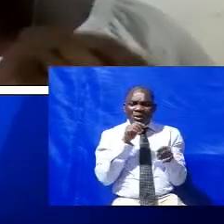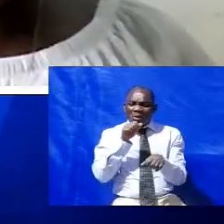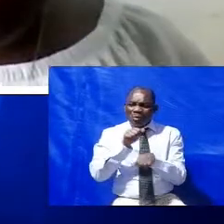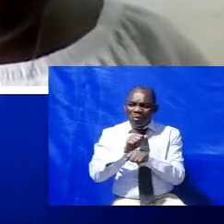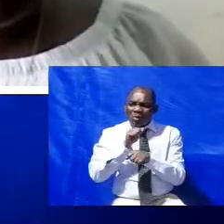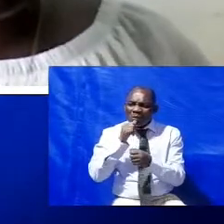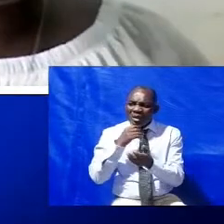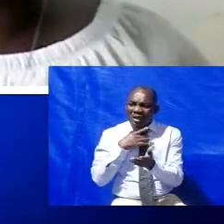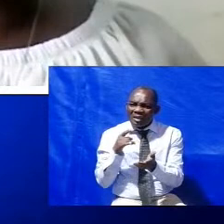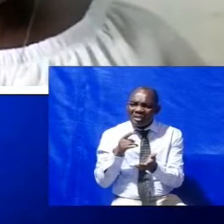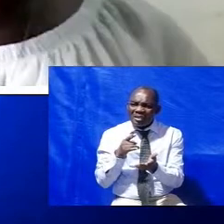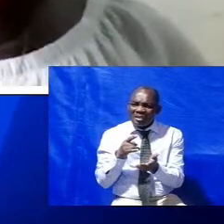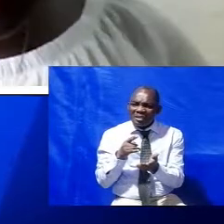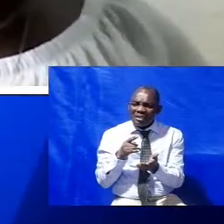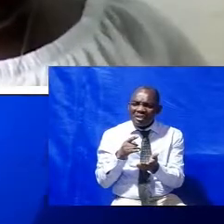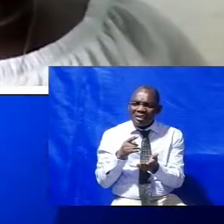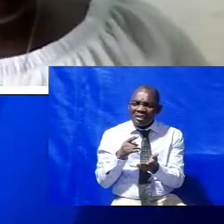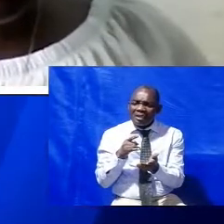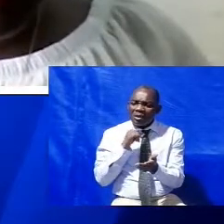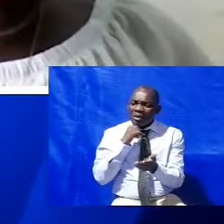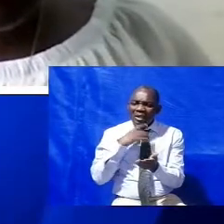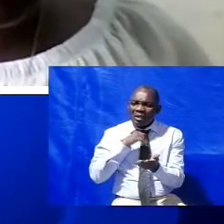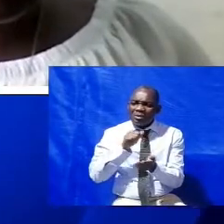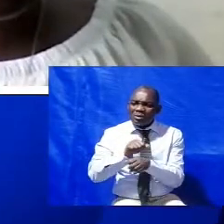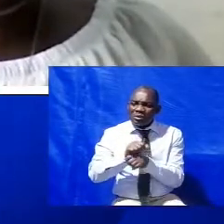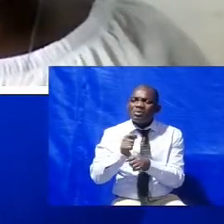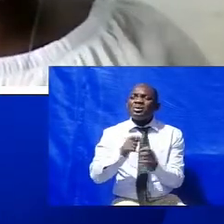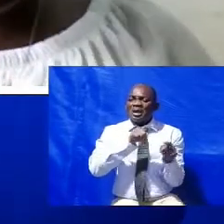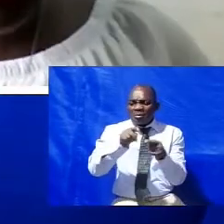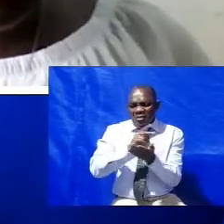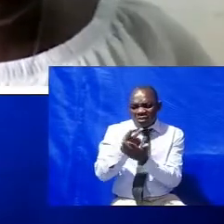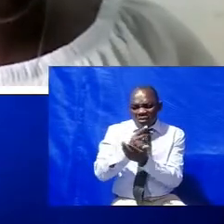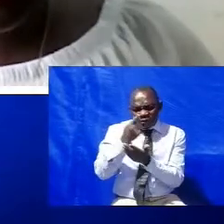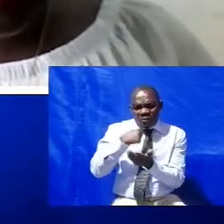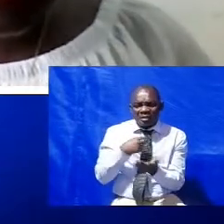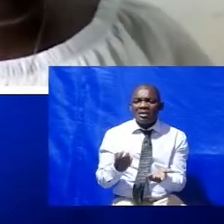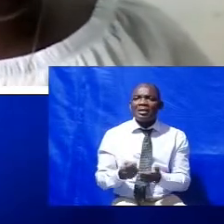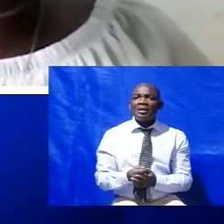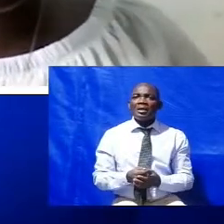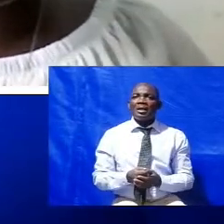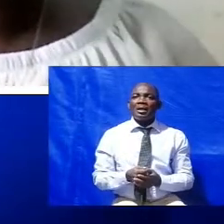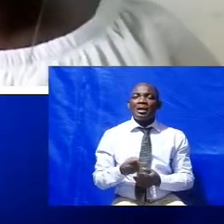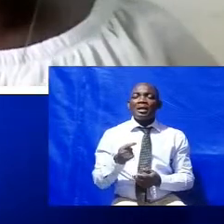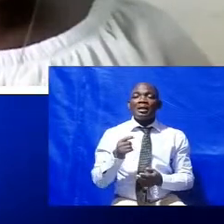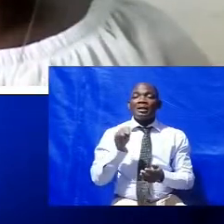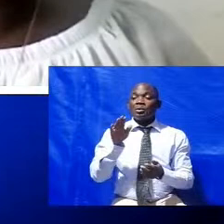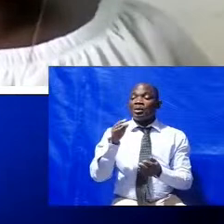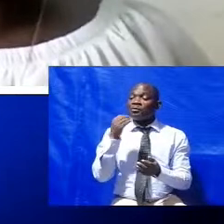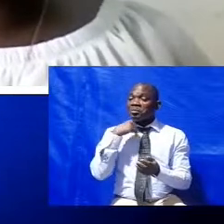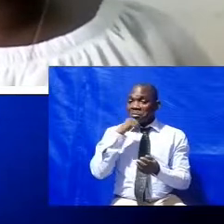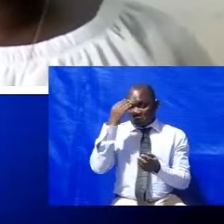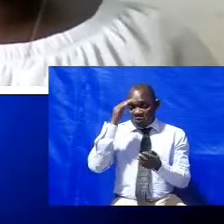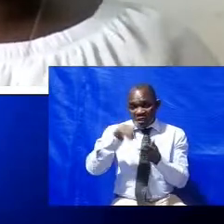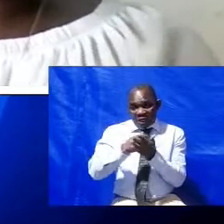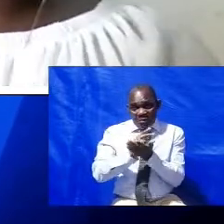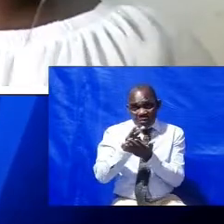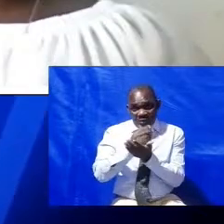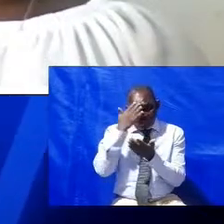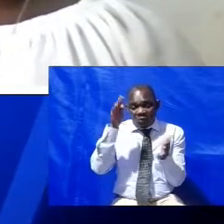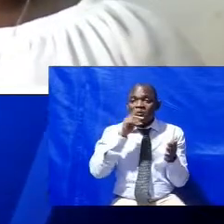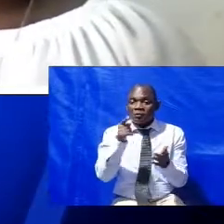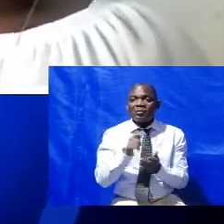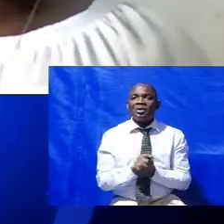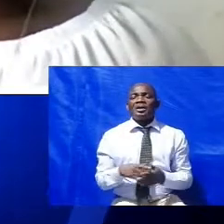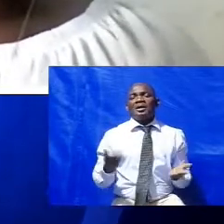this job? Or what do you really expect us to do? Because this is what we hired you to do. And the culture shock was